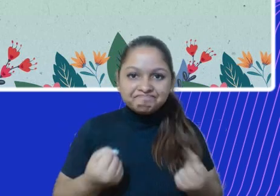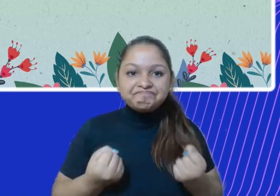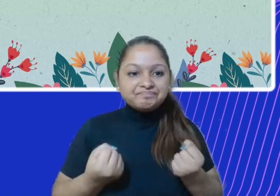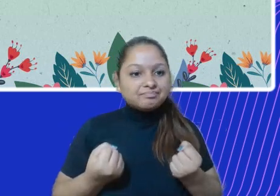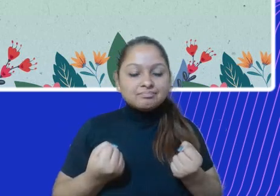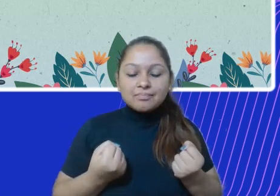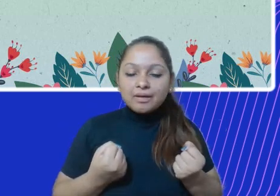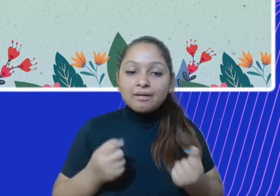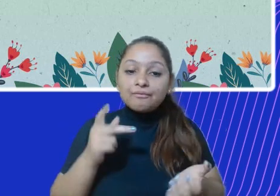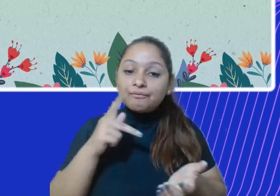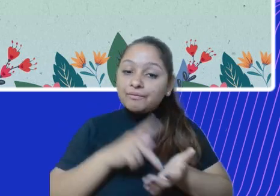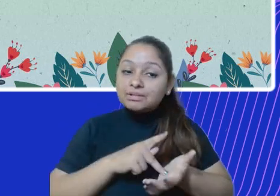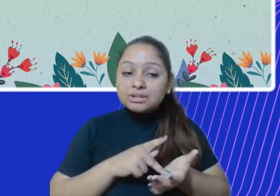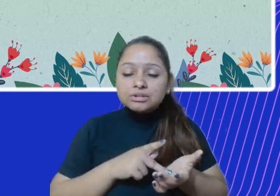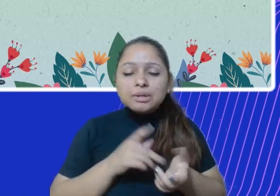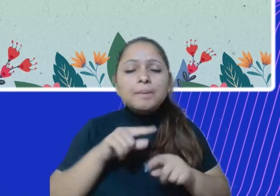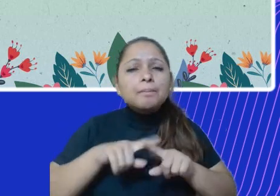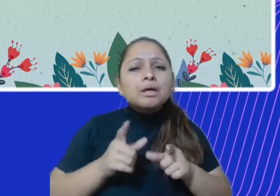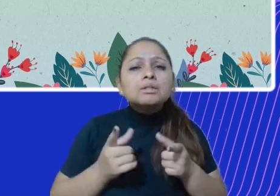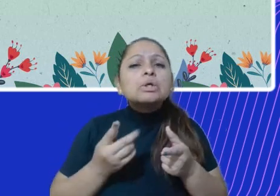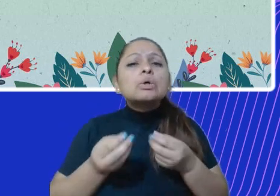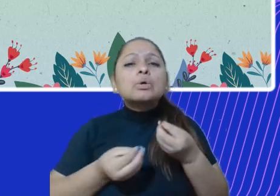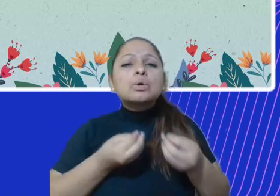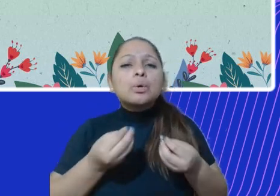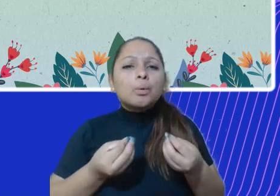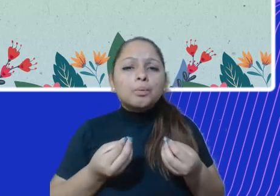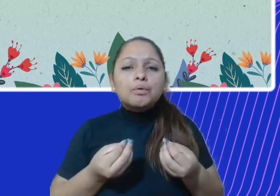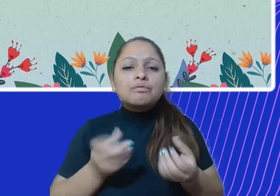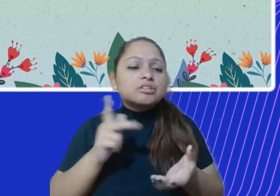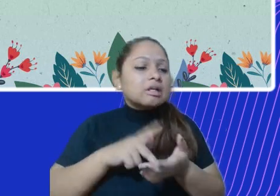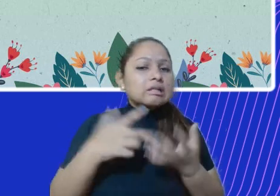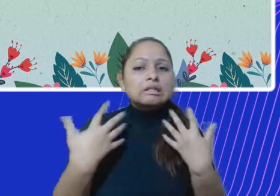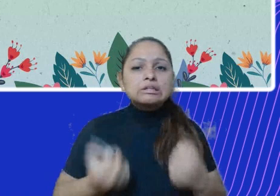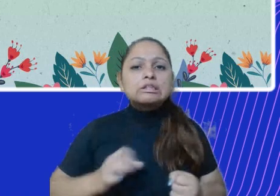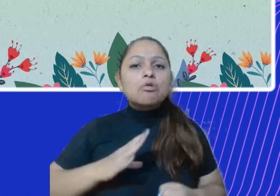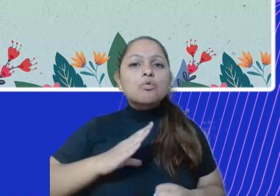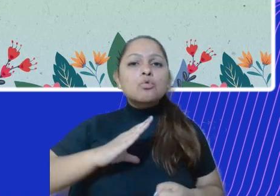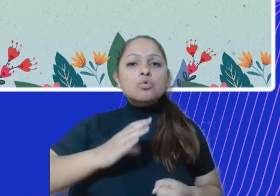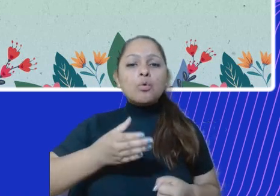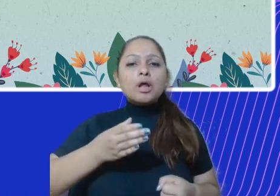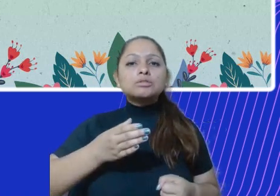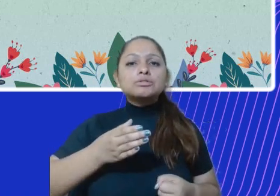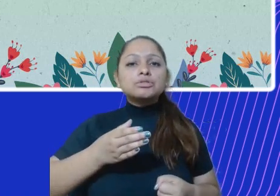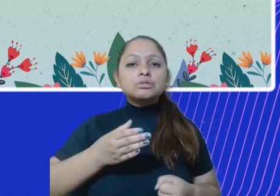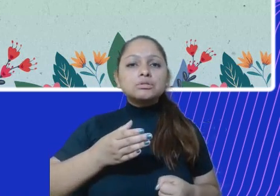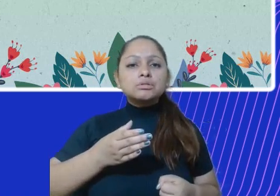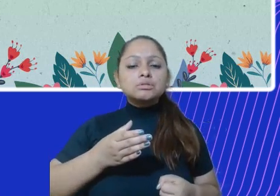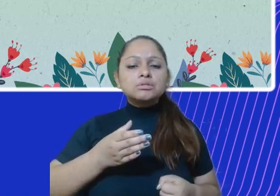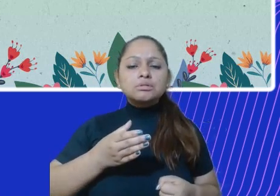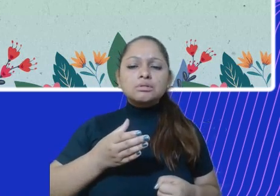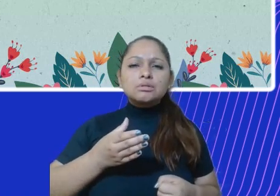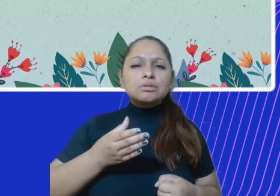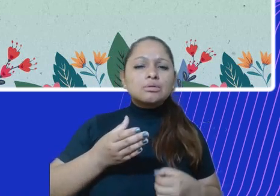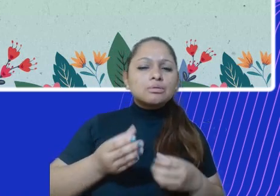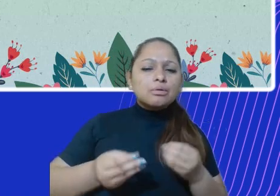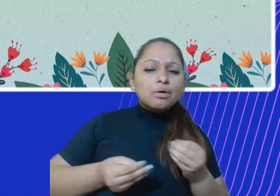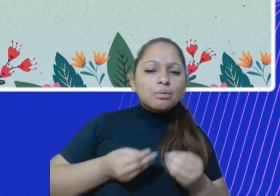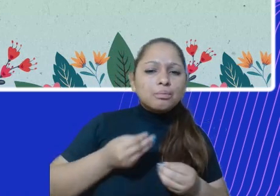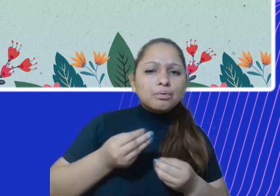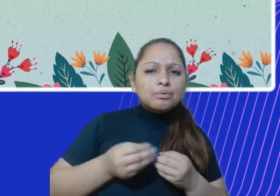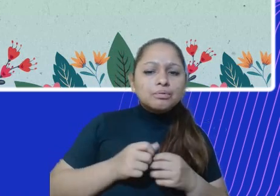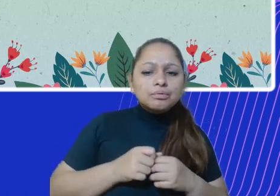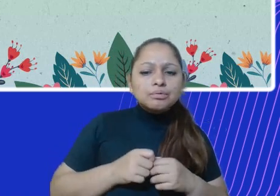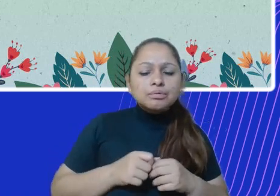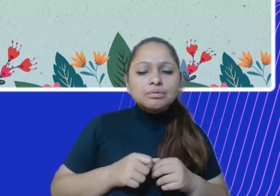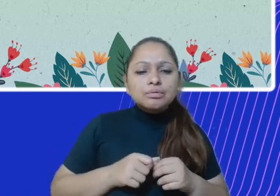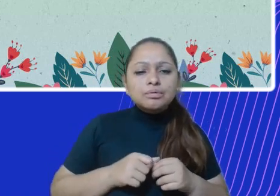broad scientific consensus. So, how to deal with the reality with being brave, but as Suassuna says,